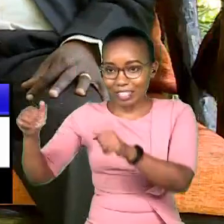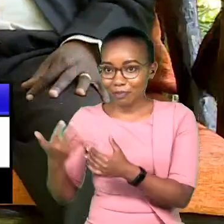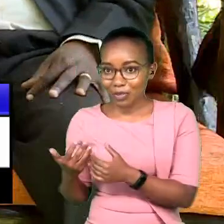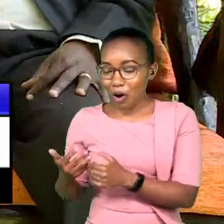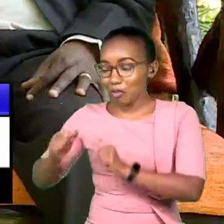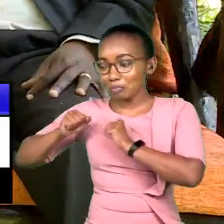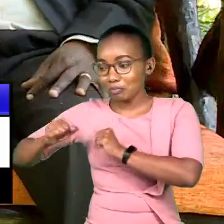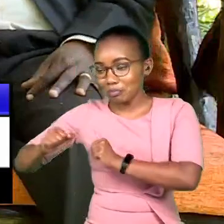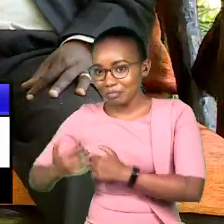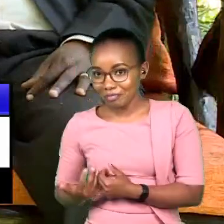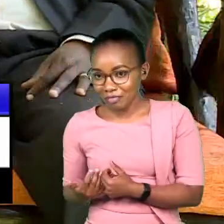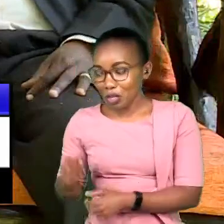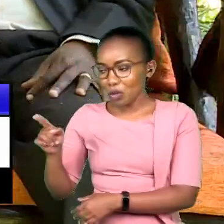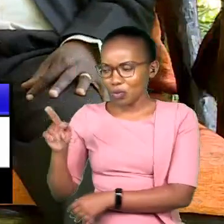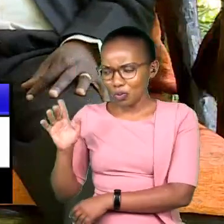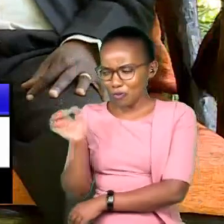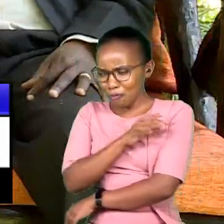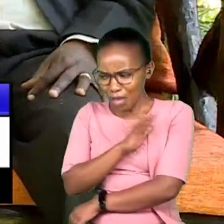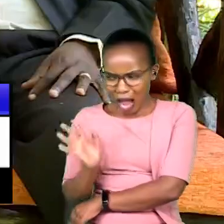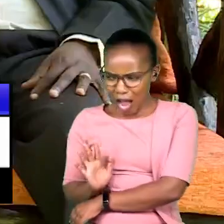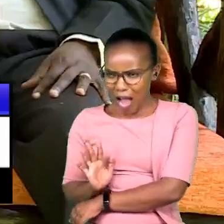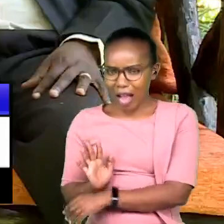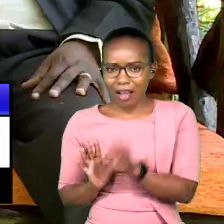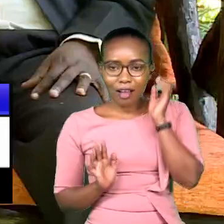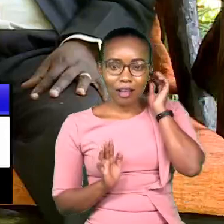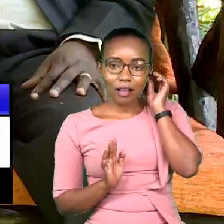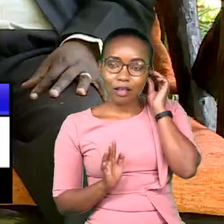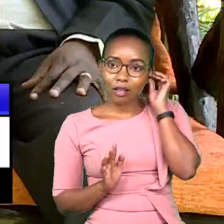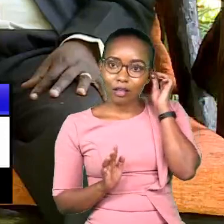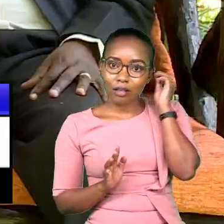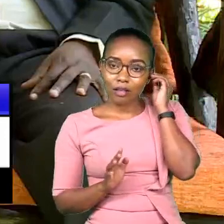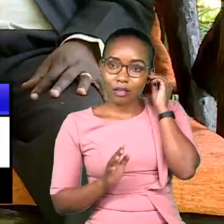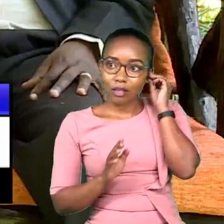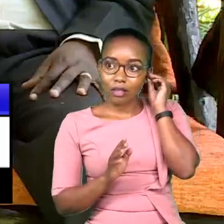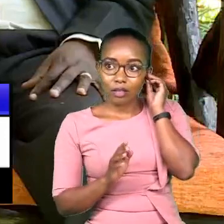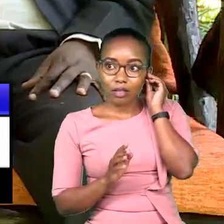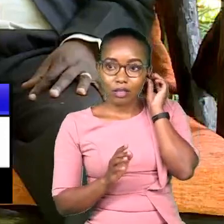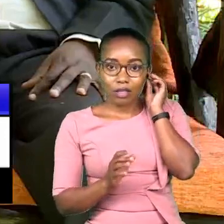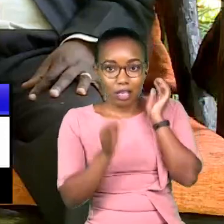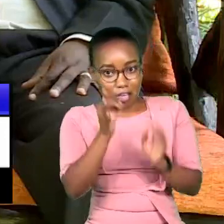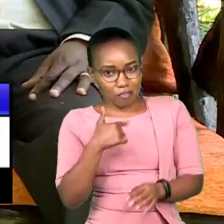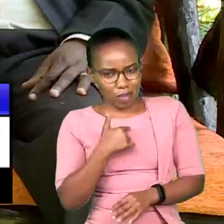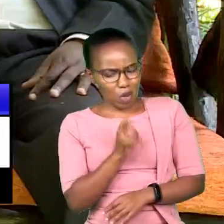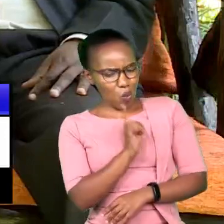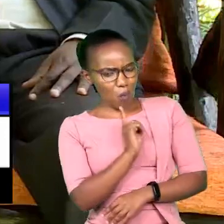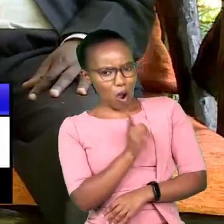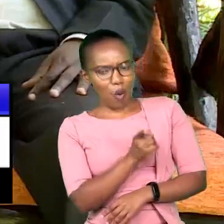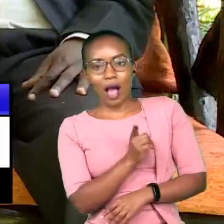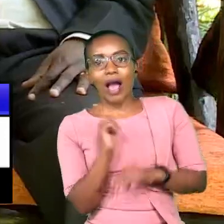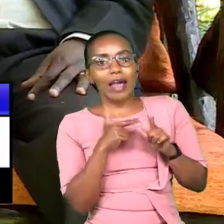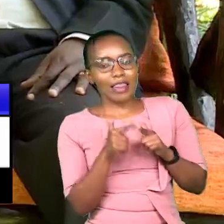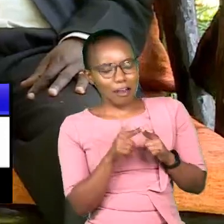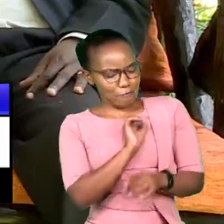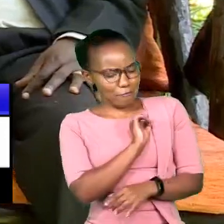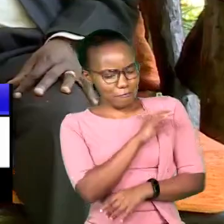deep state? Are you not threatened? Well, first of all, if I was threatened, I would not be running. Courage